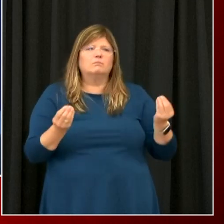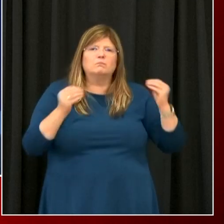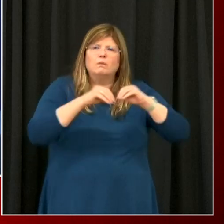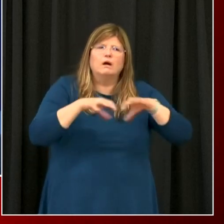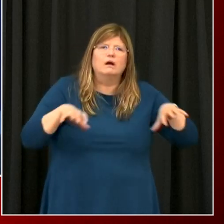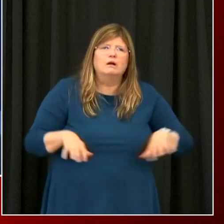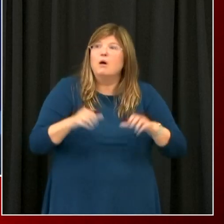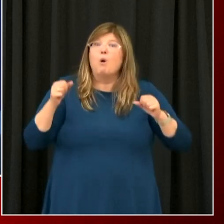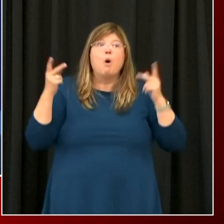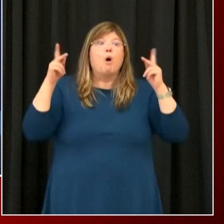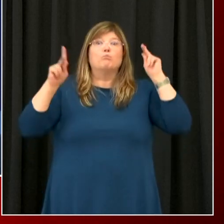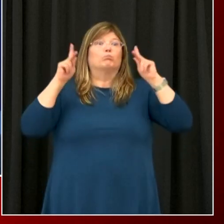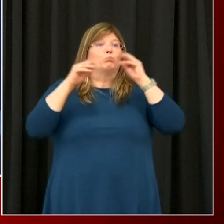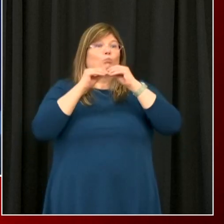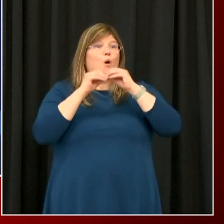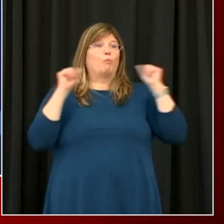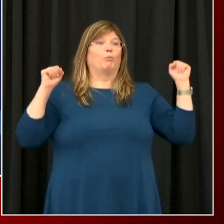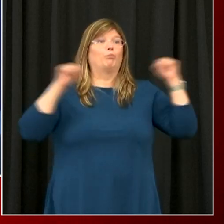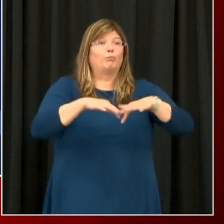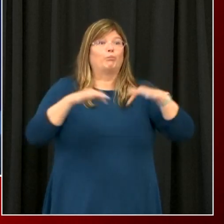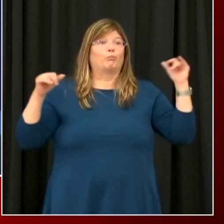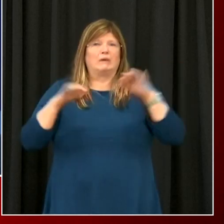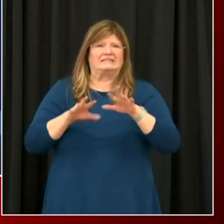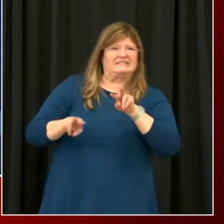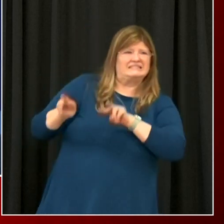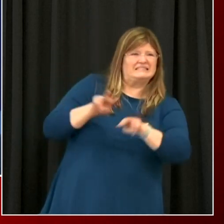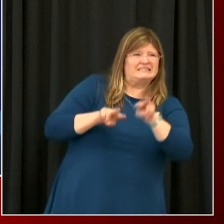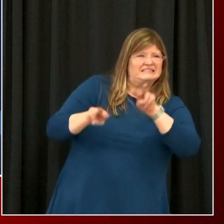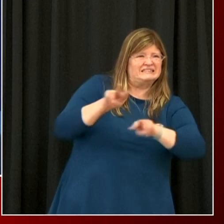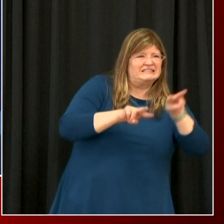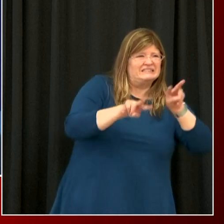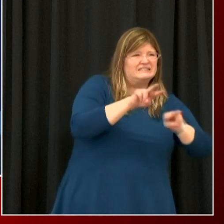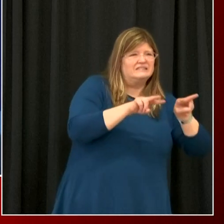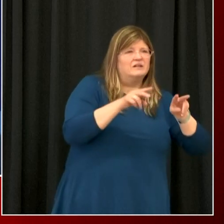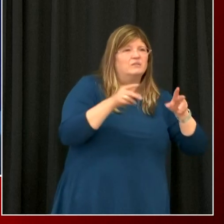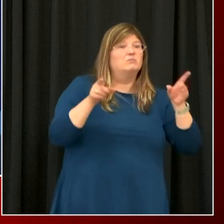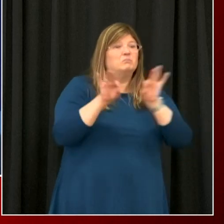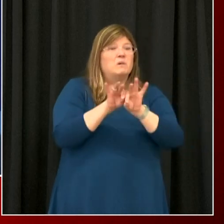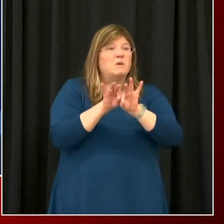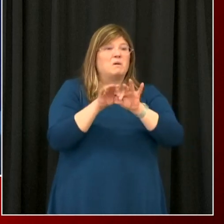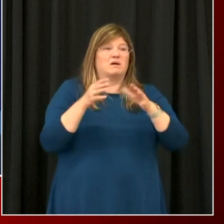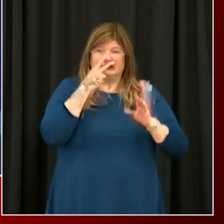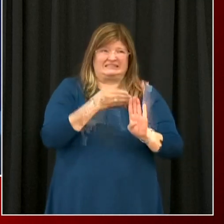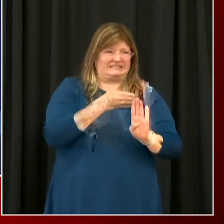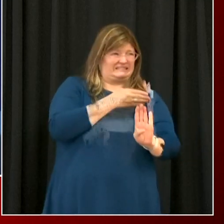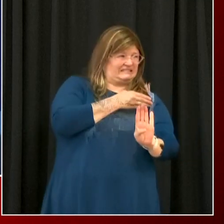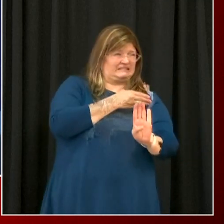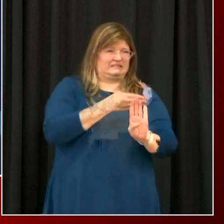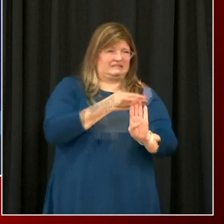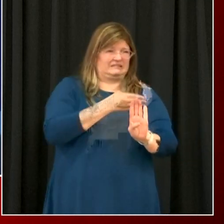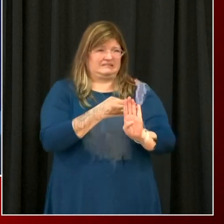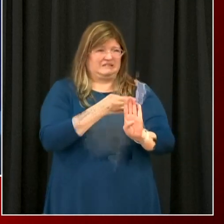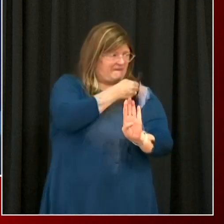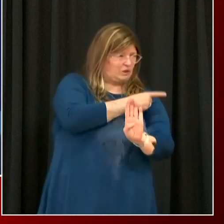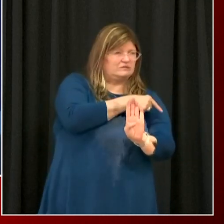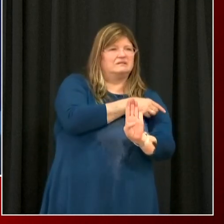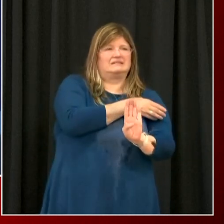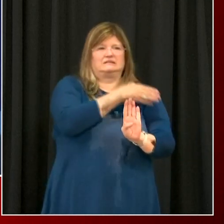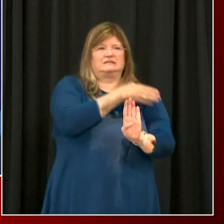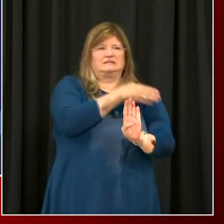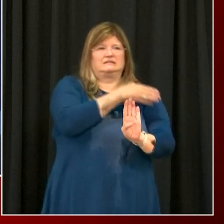able to appreciate what the previous change caused in your community. It